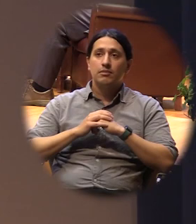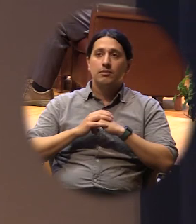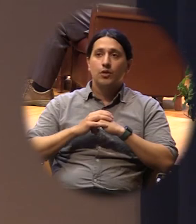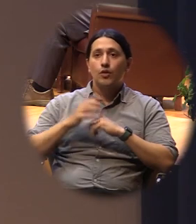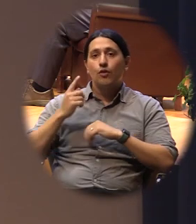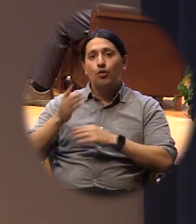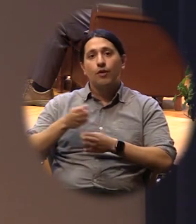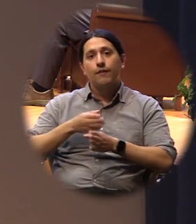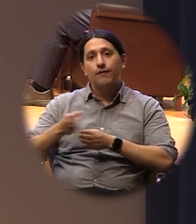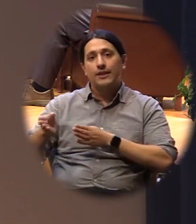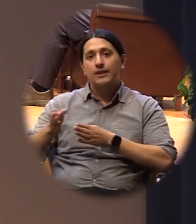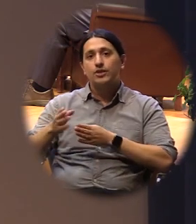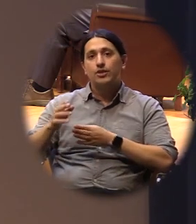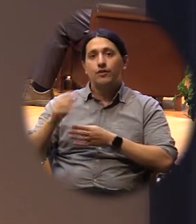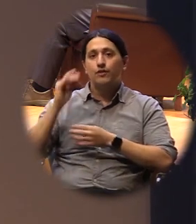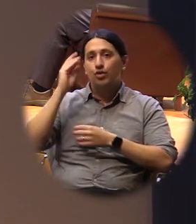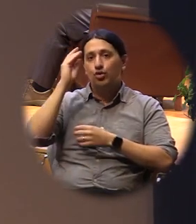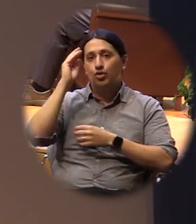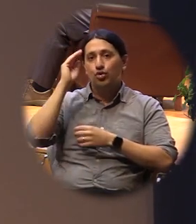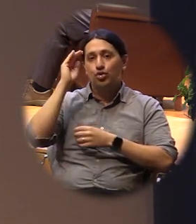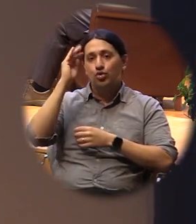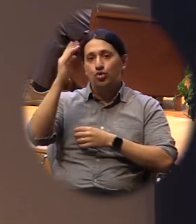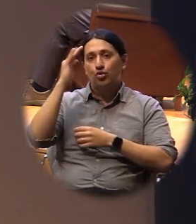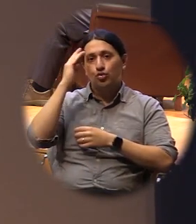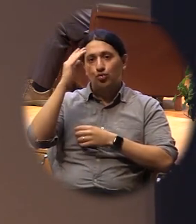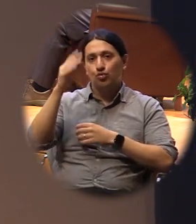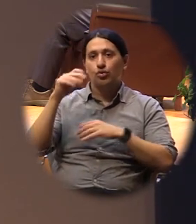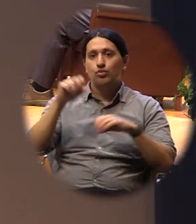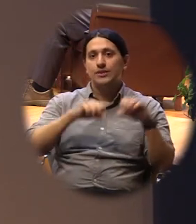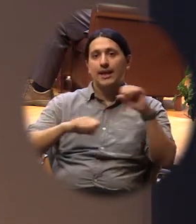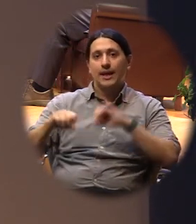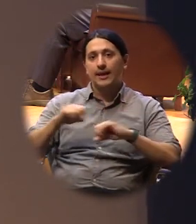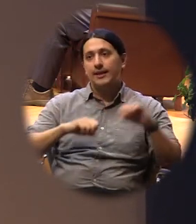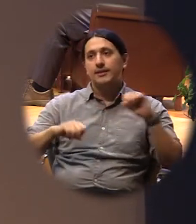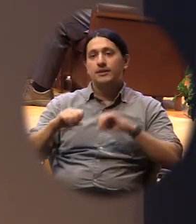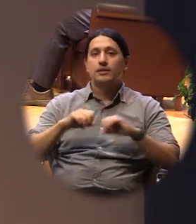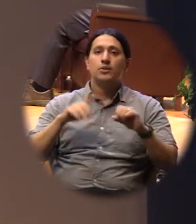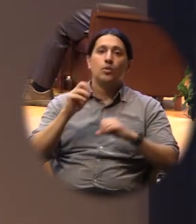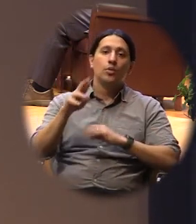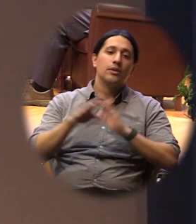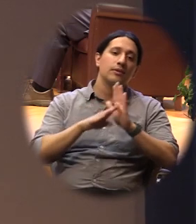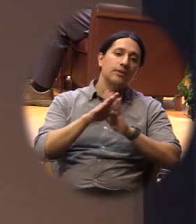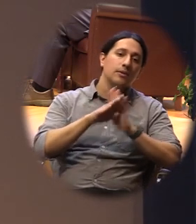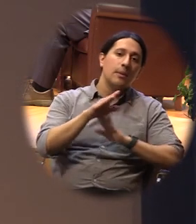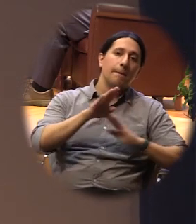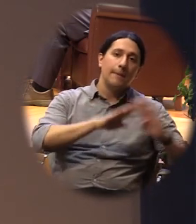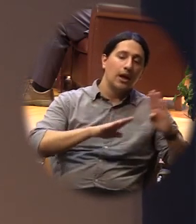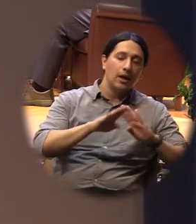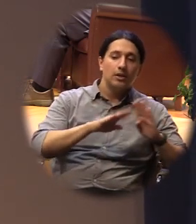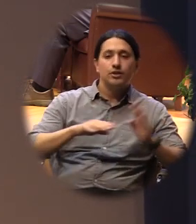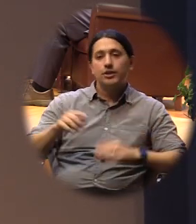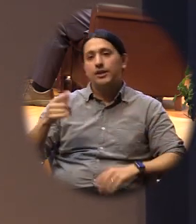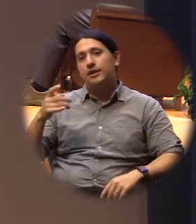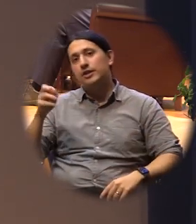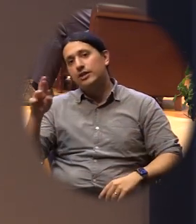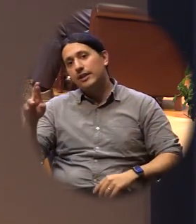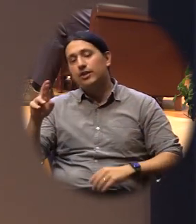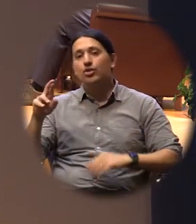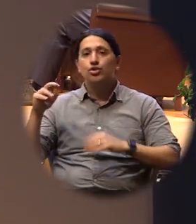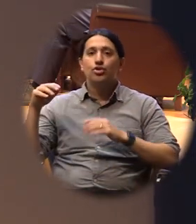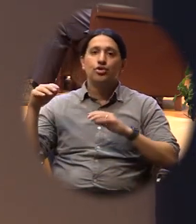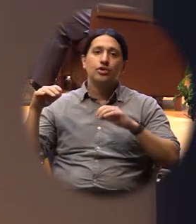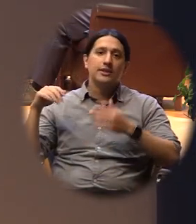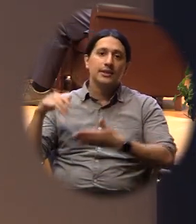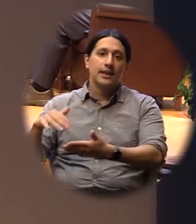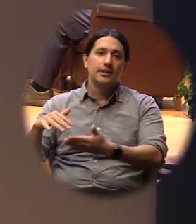neuroscience or you know, developmental biology or gender studies, what developments do you see that